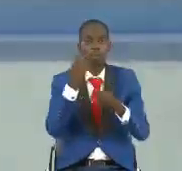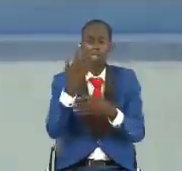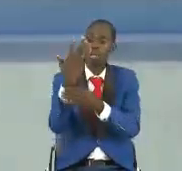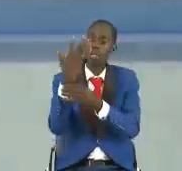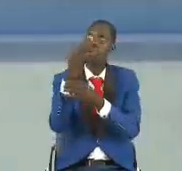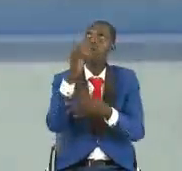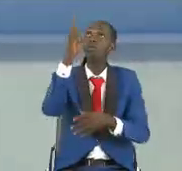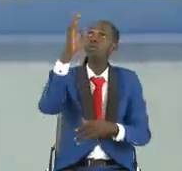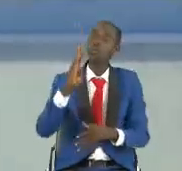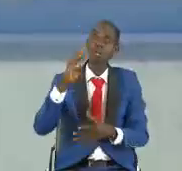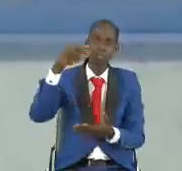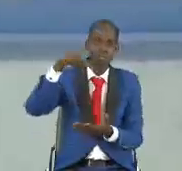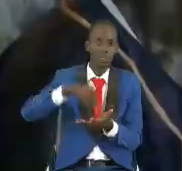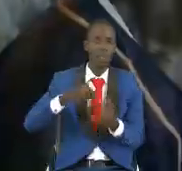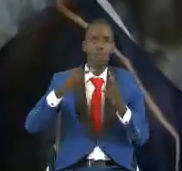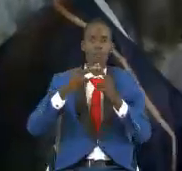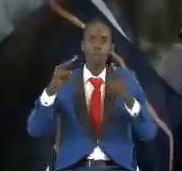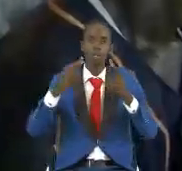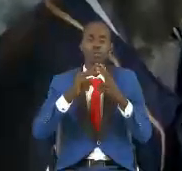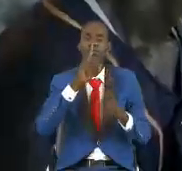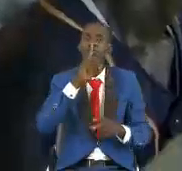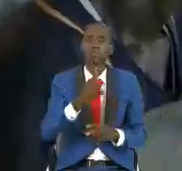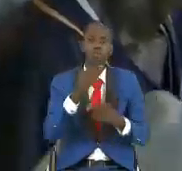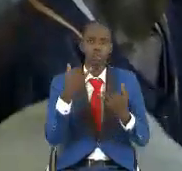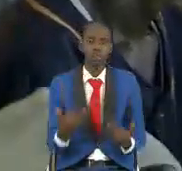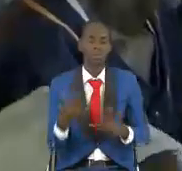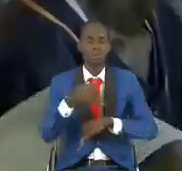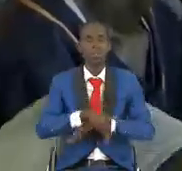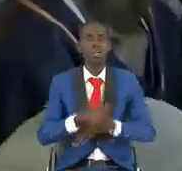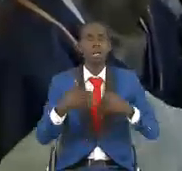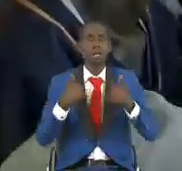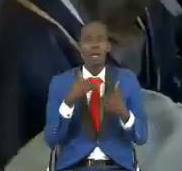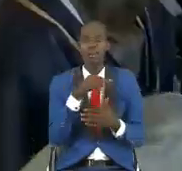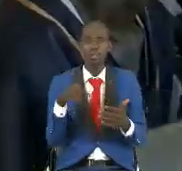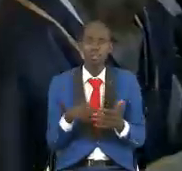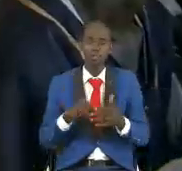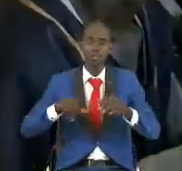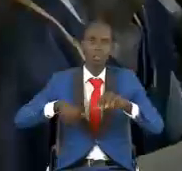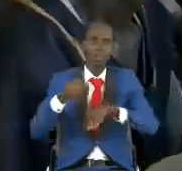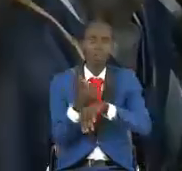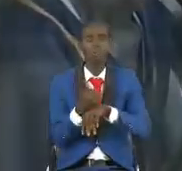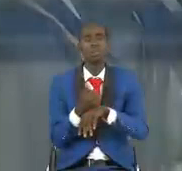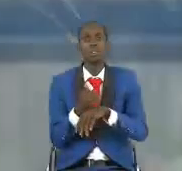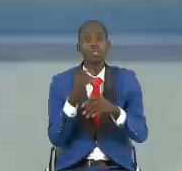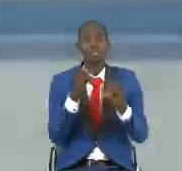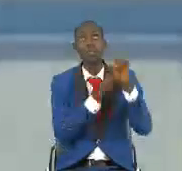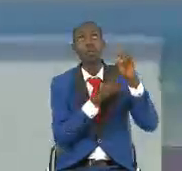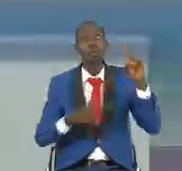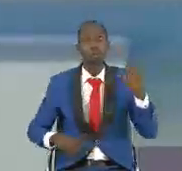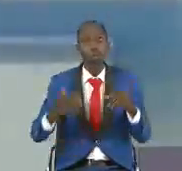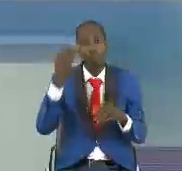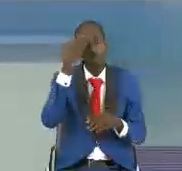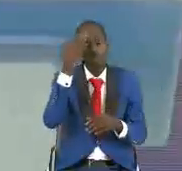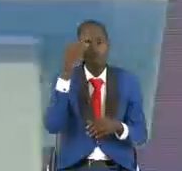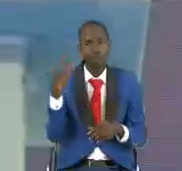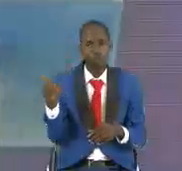stands very sure tonight. Having this seal, the Lord knoweth them that